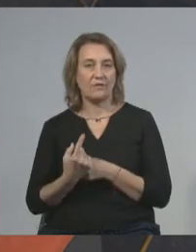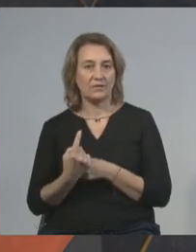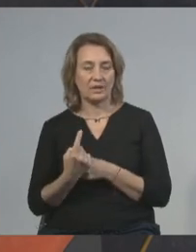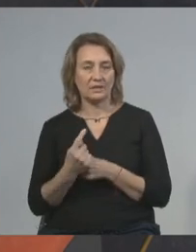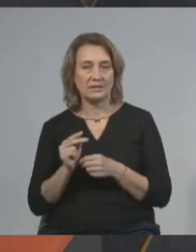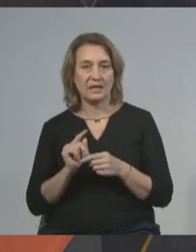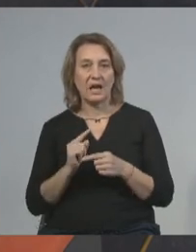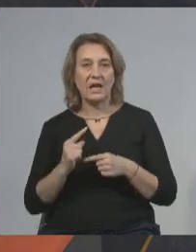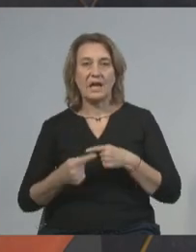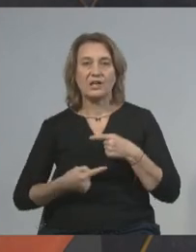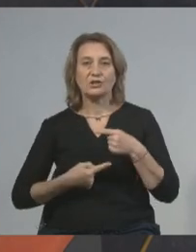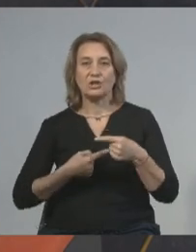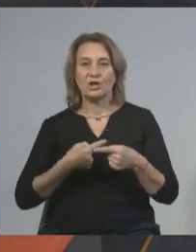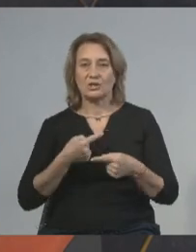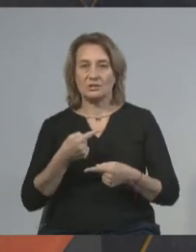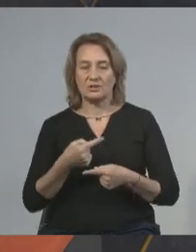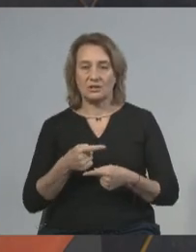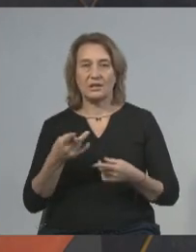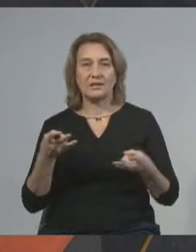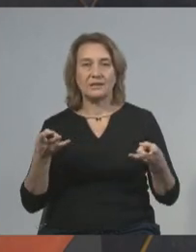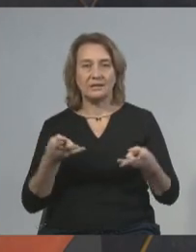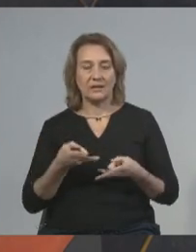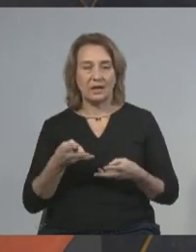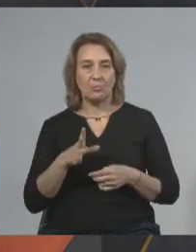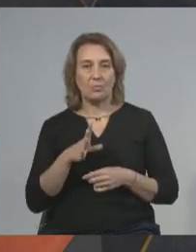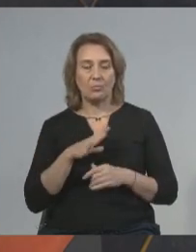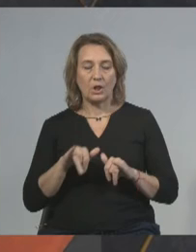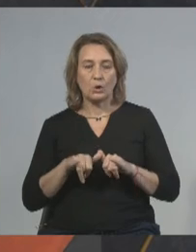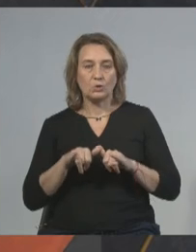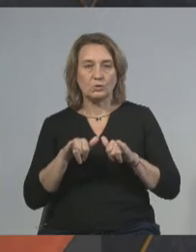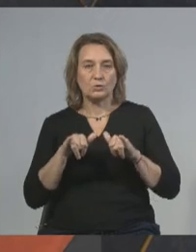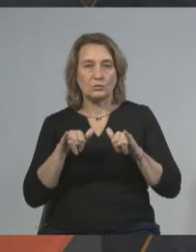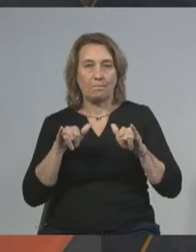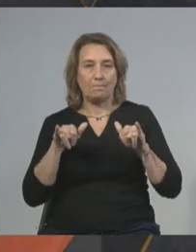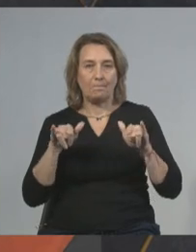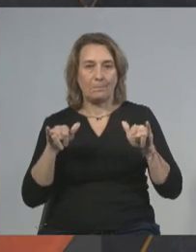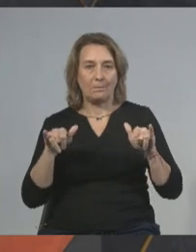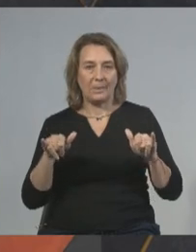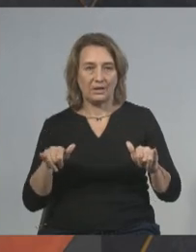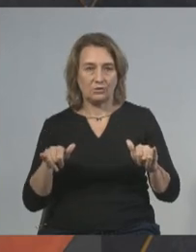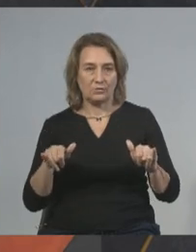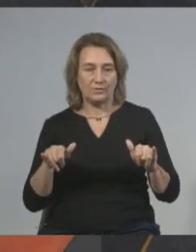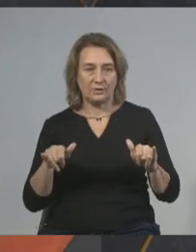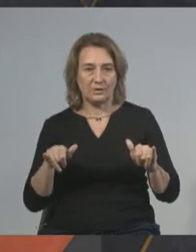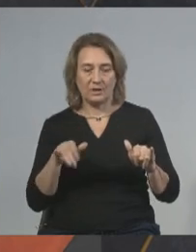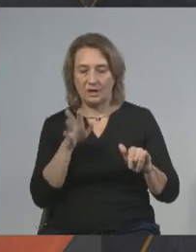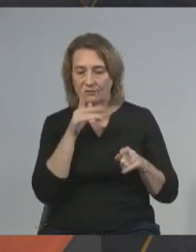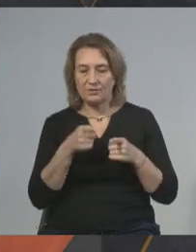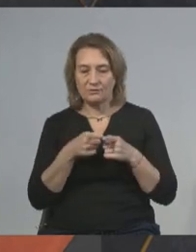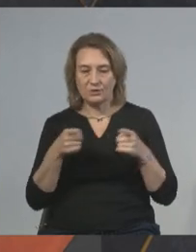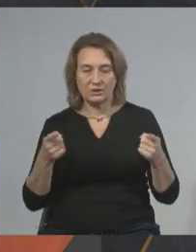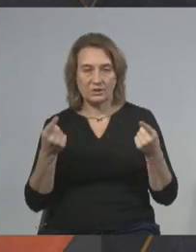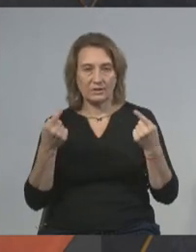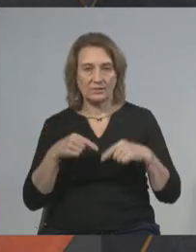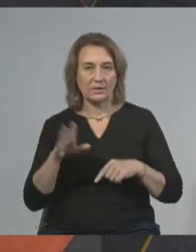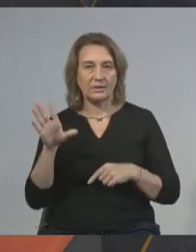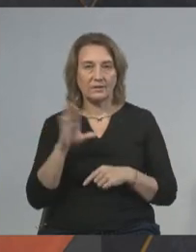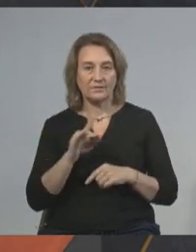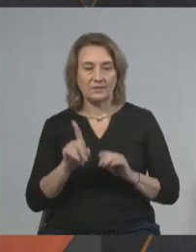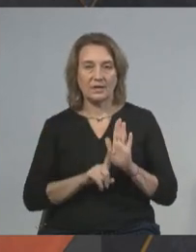term like this and it all appeared because the brands had to increase